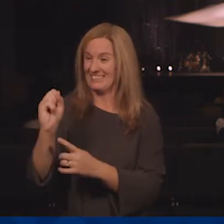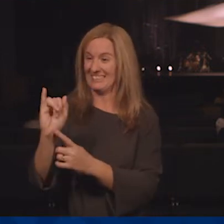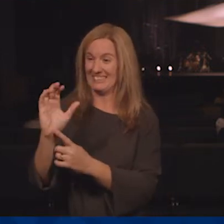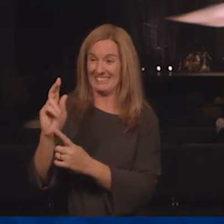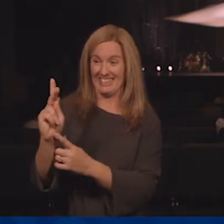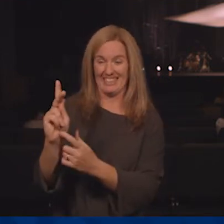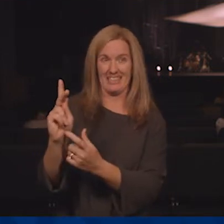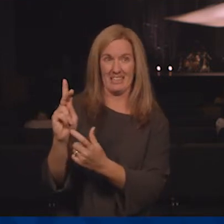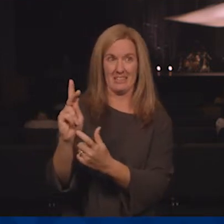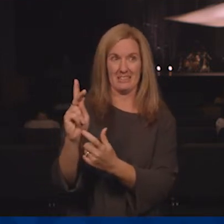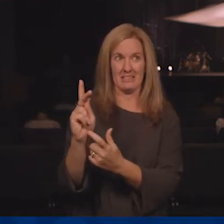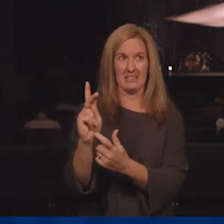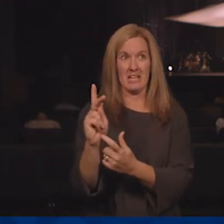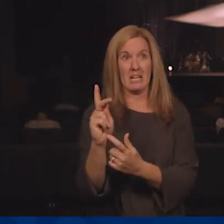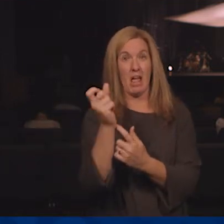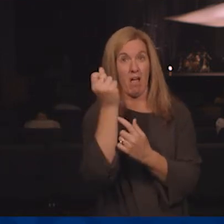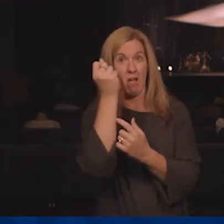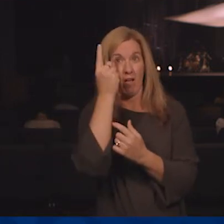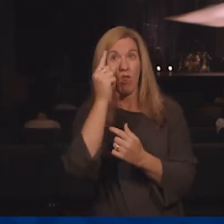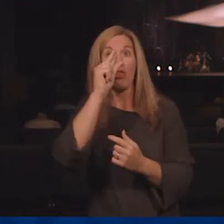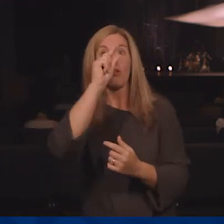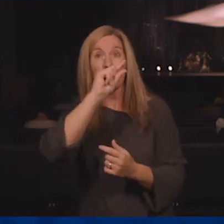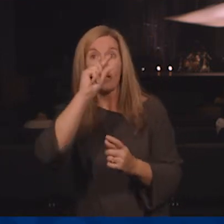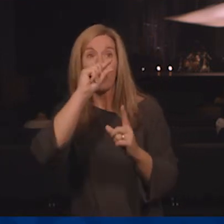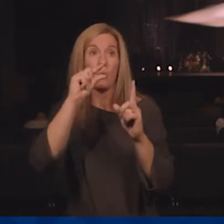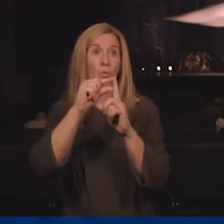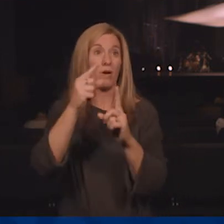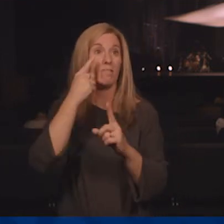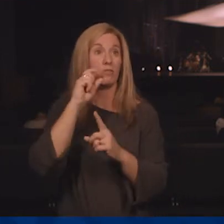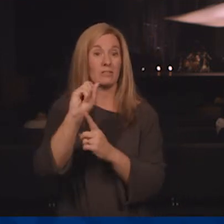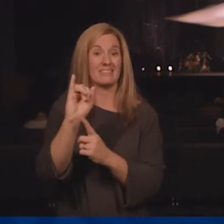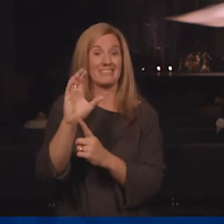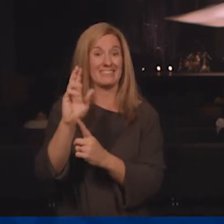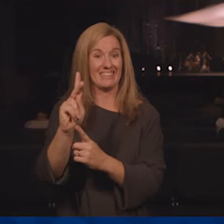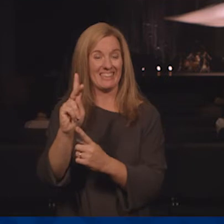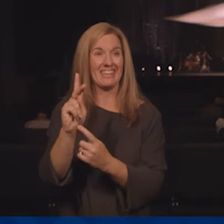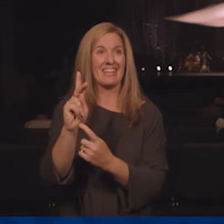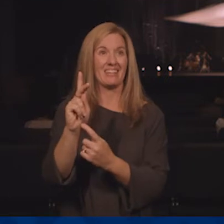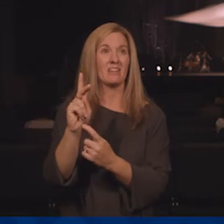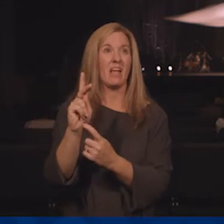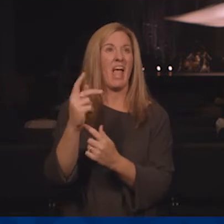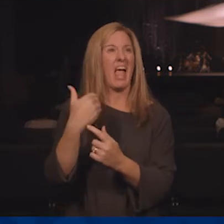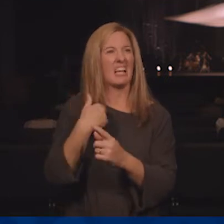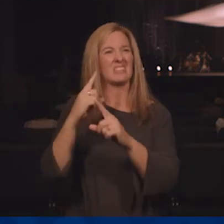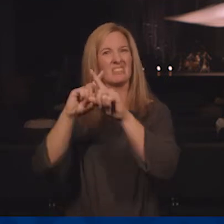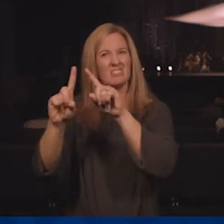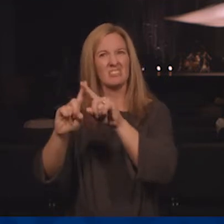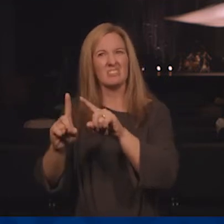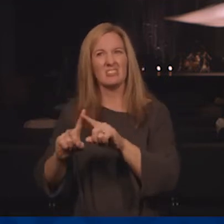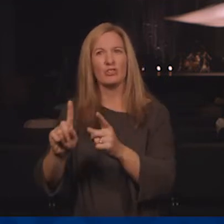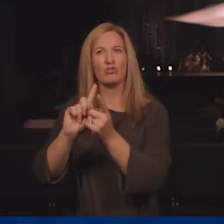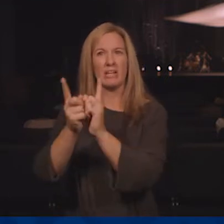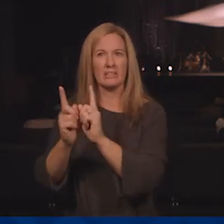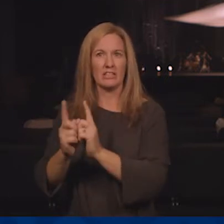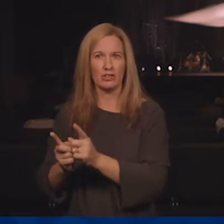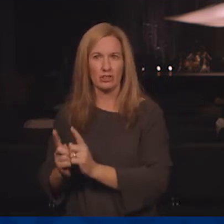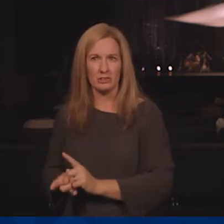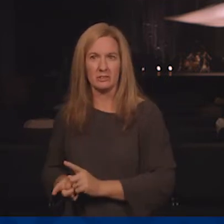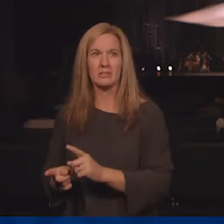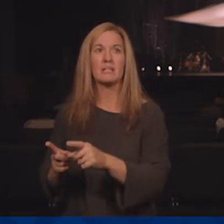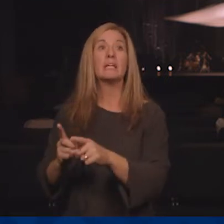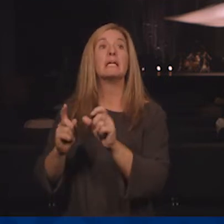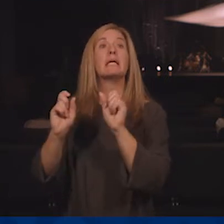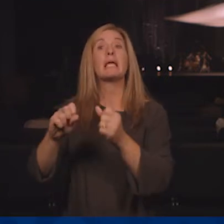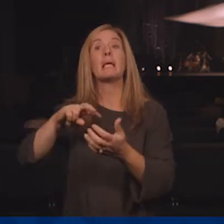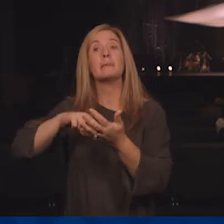to is that the Greek word for sick that James uses can equally be translated as frail or